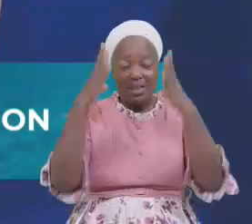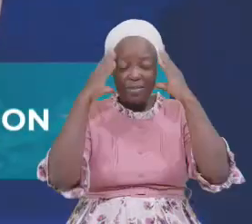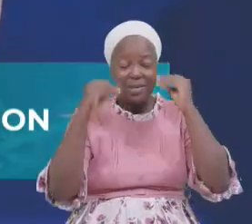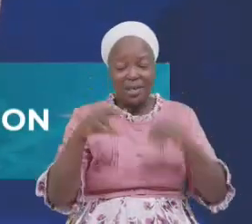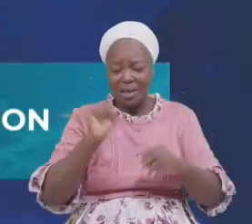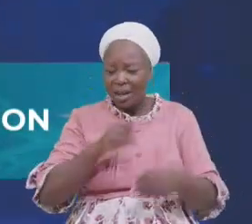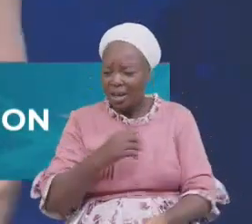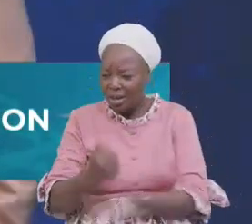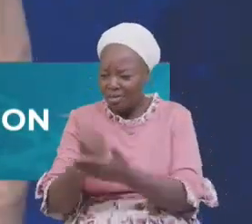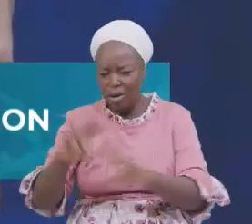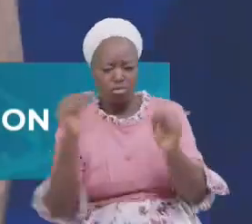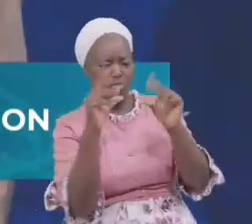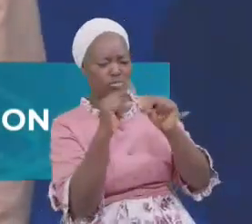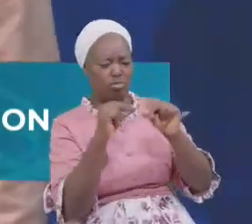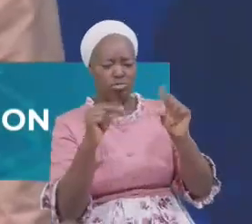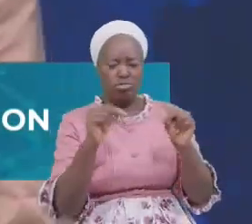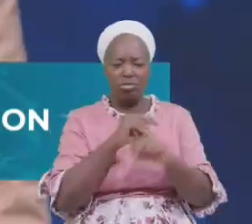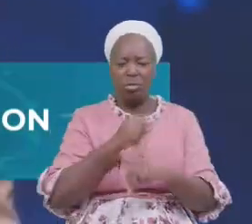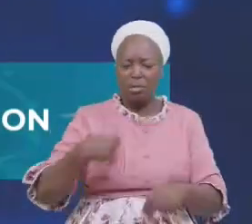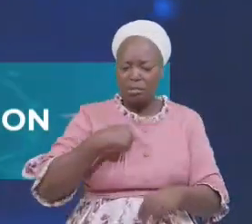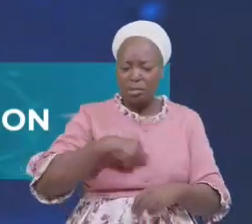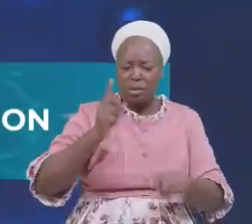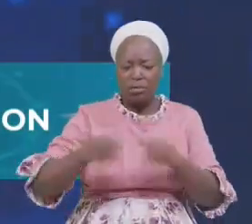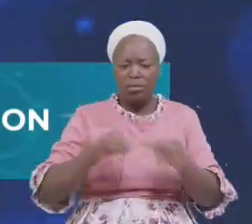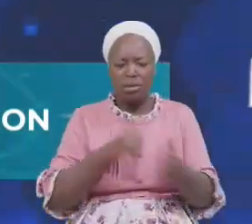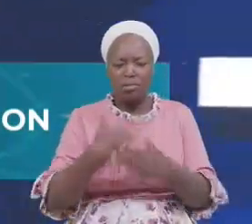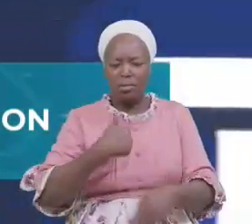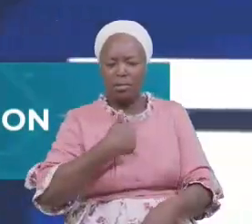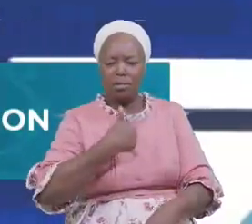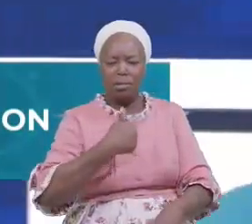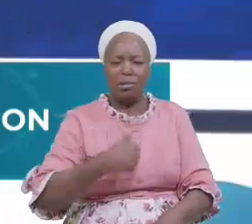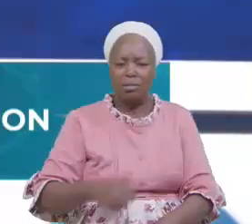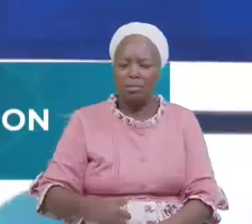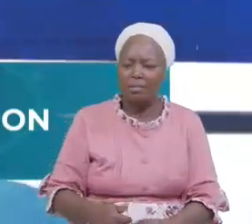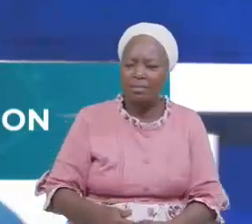no. I can do it myself.